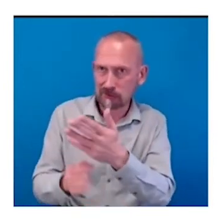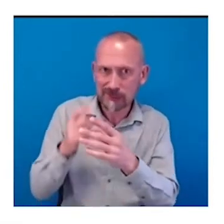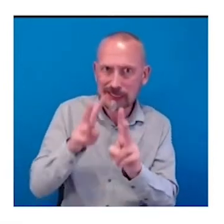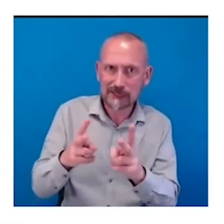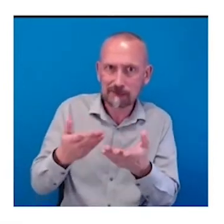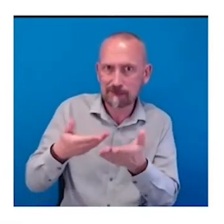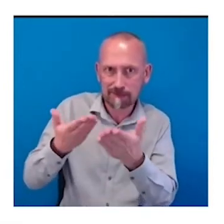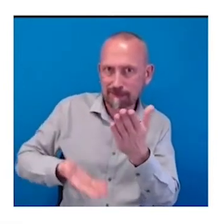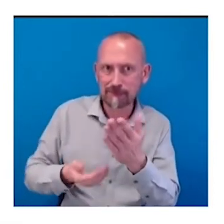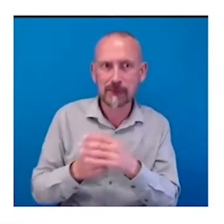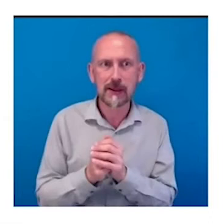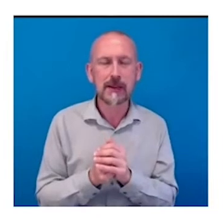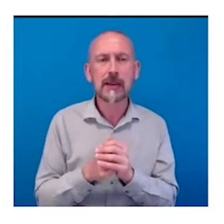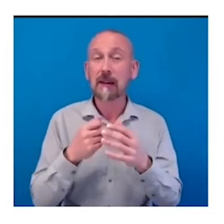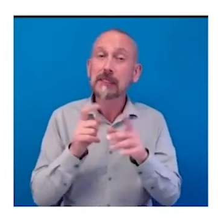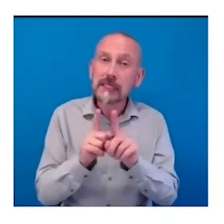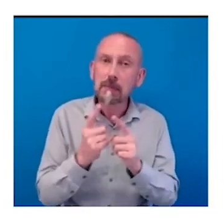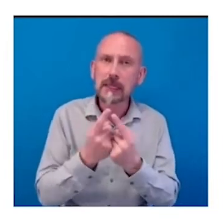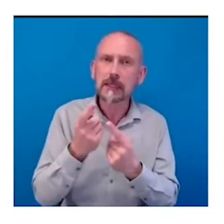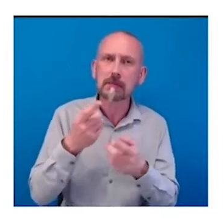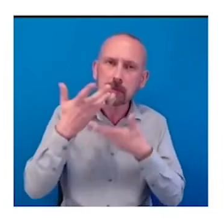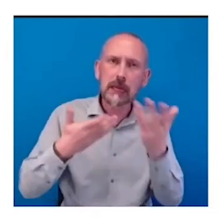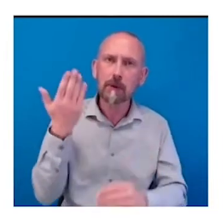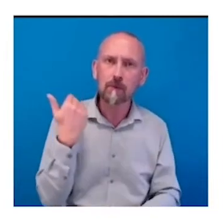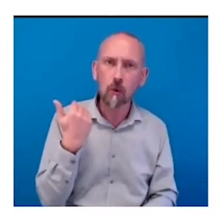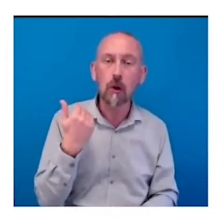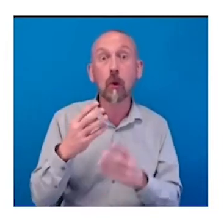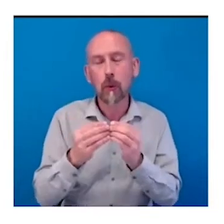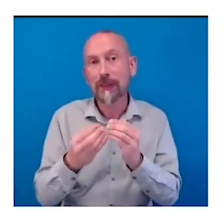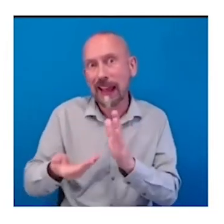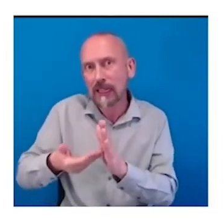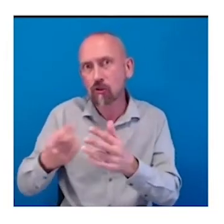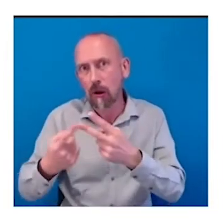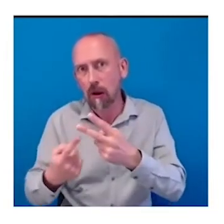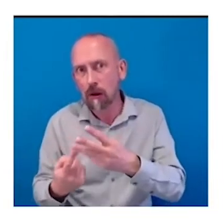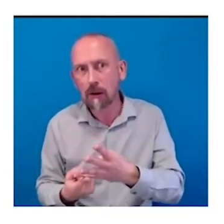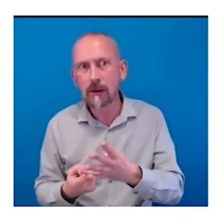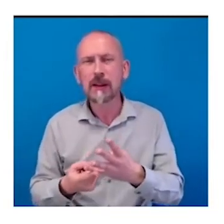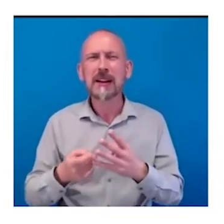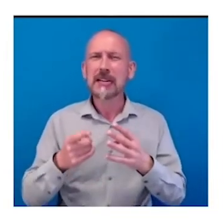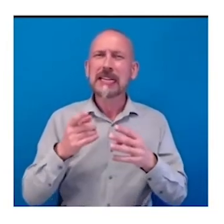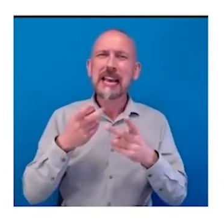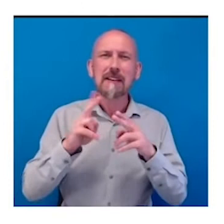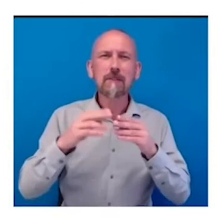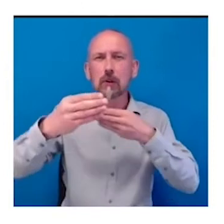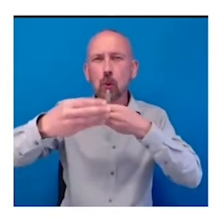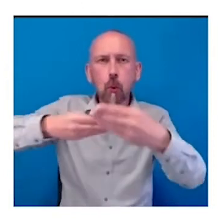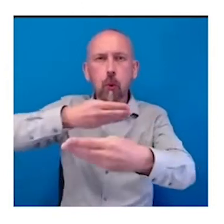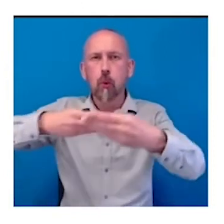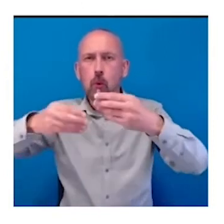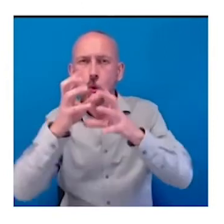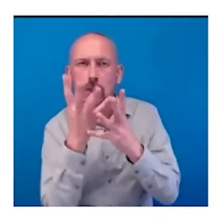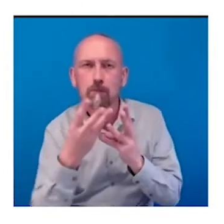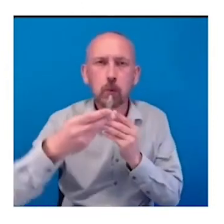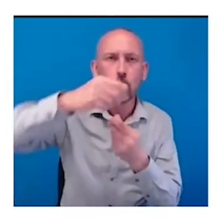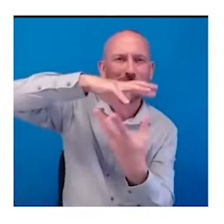but some extra things in there as well. So try to avoid those lovely transitions and animations if possible. I know they're pretty fun sometimes,